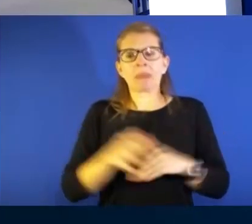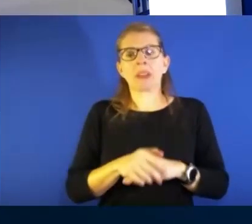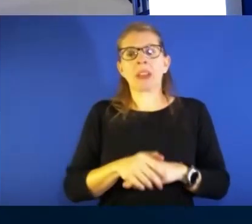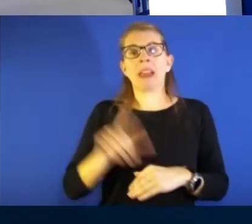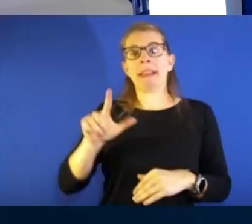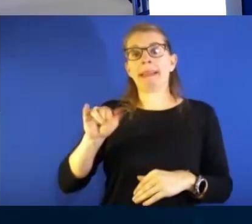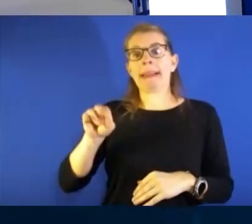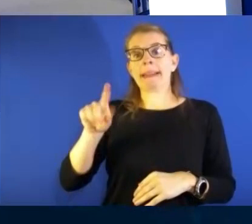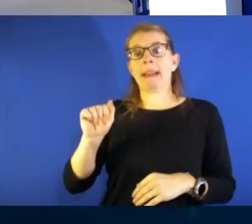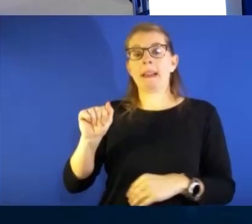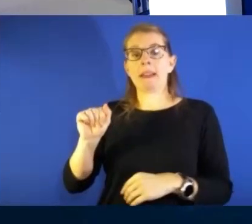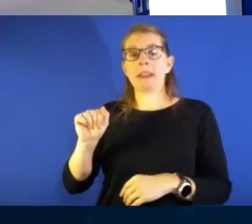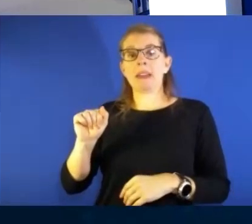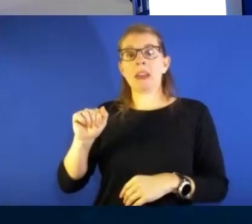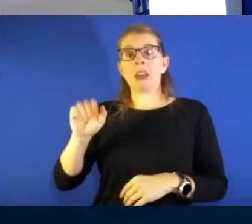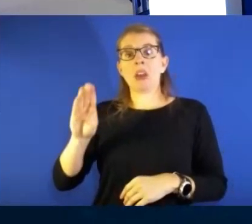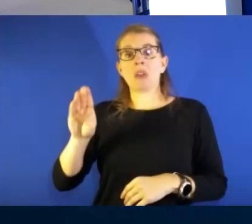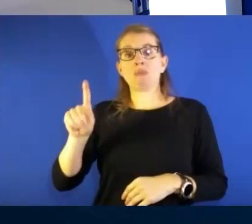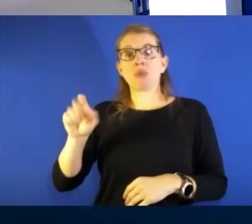dose or a half dose?